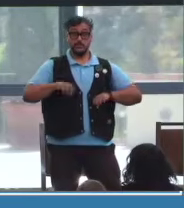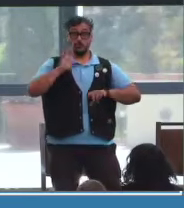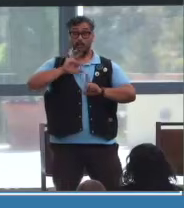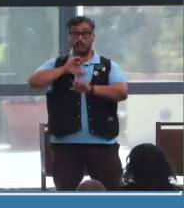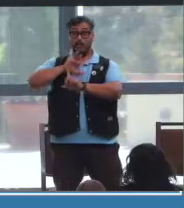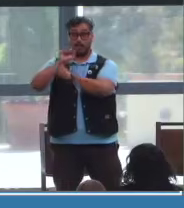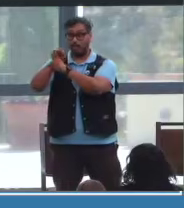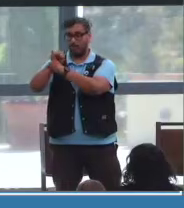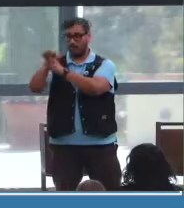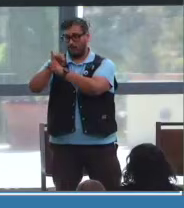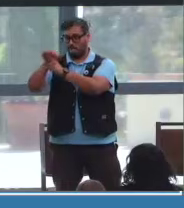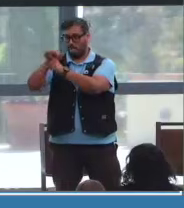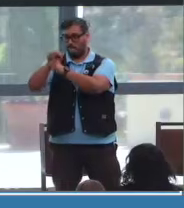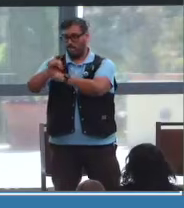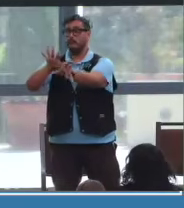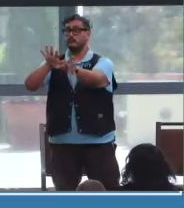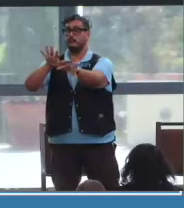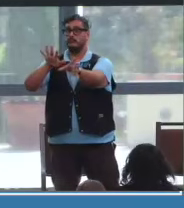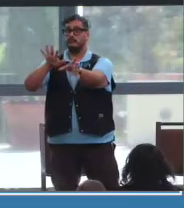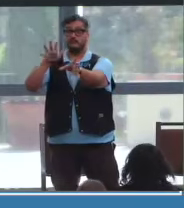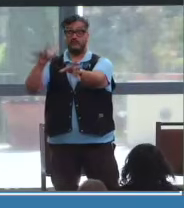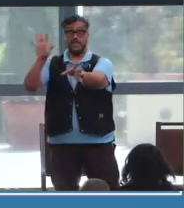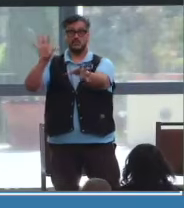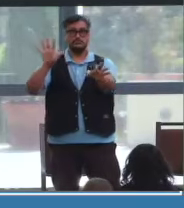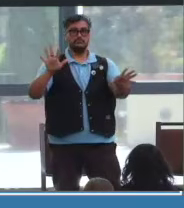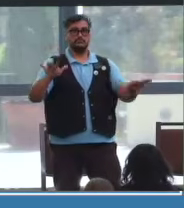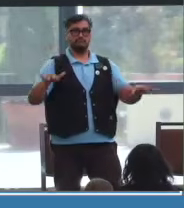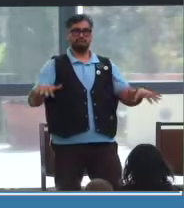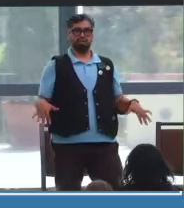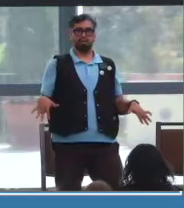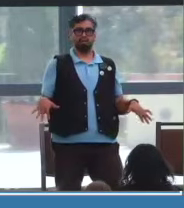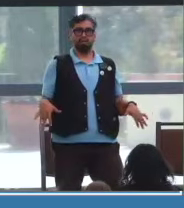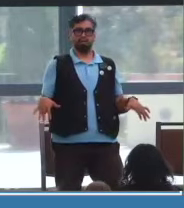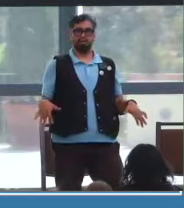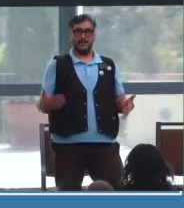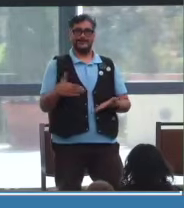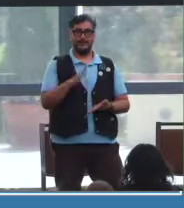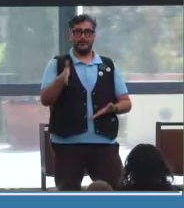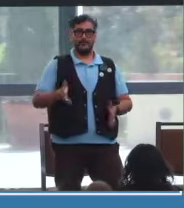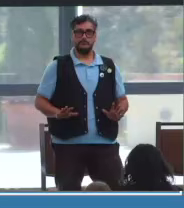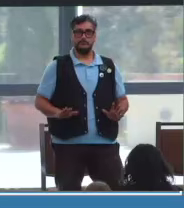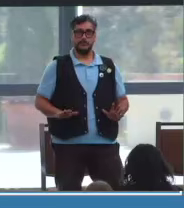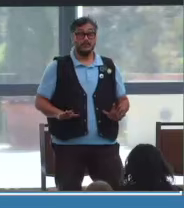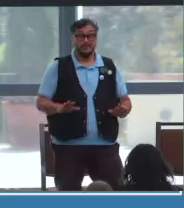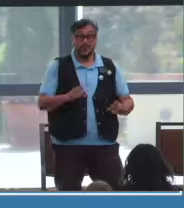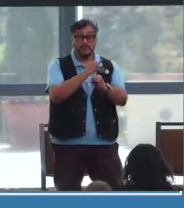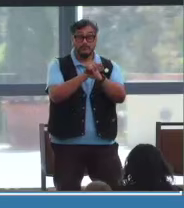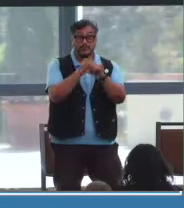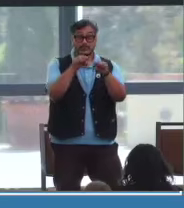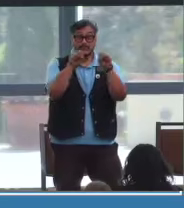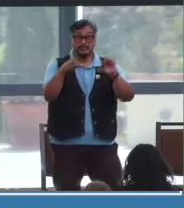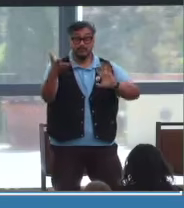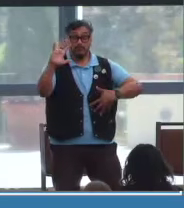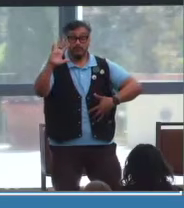and then goes back to kind of a homeostasis, dormant state. What causes autoimmune diseases is when the